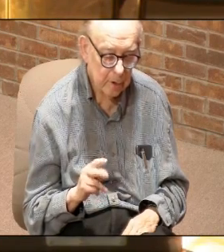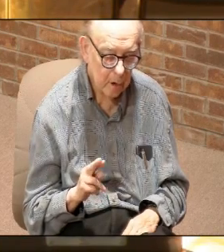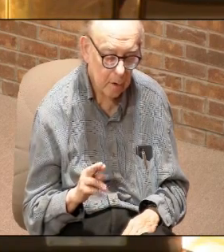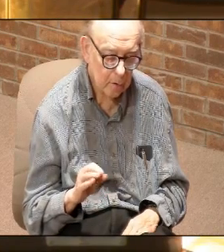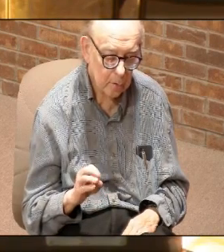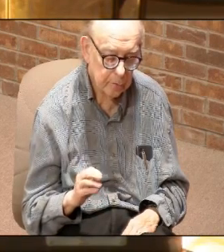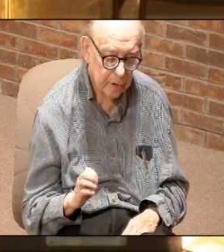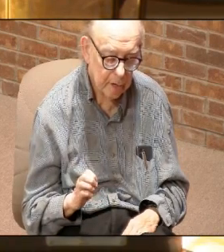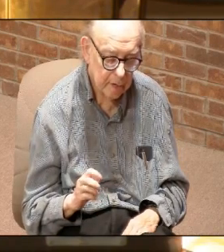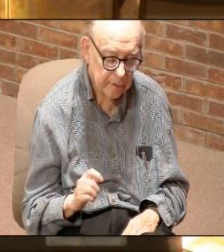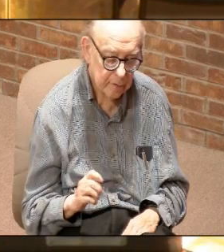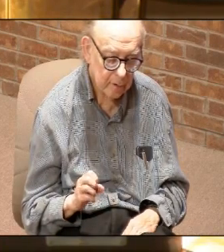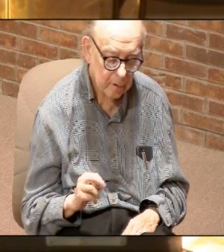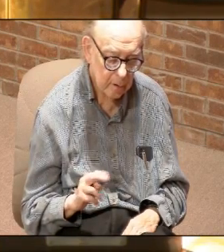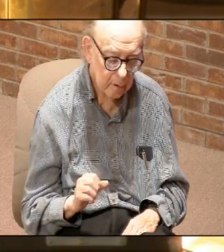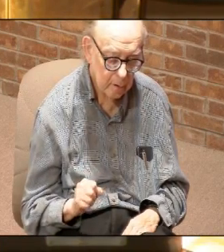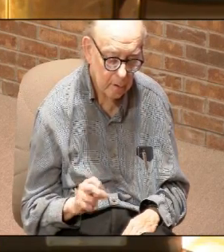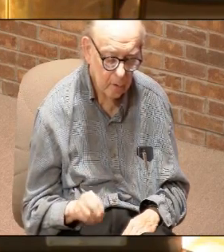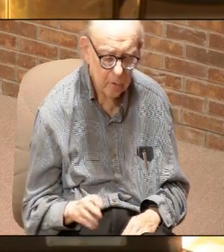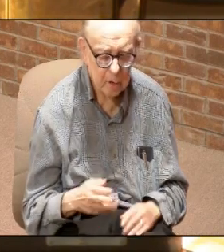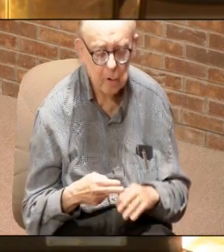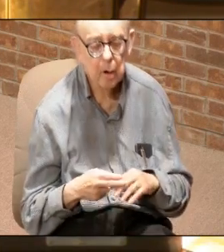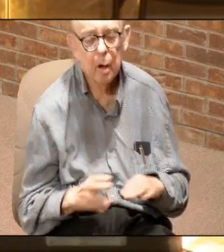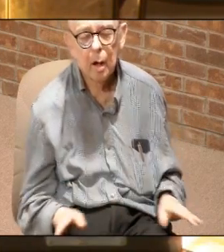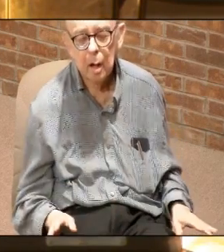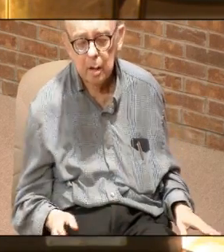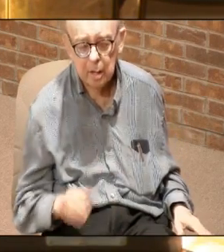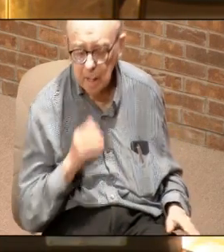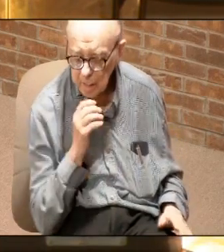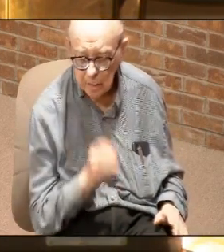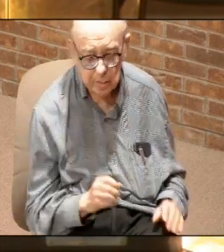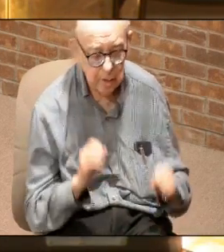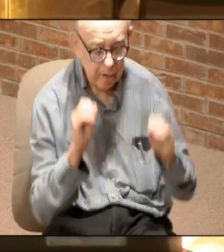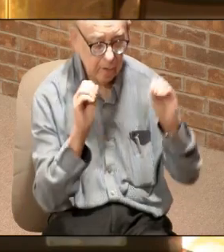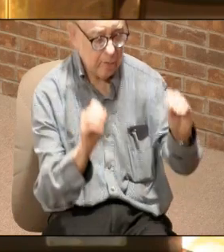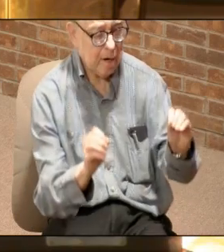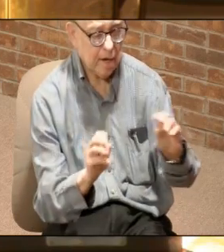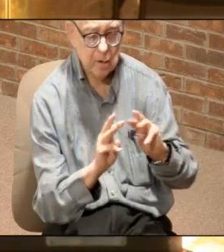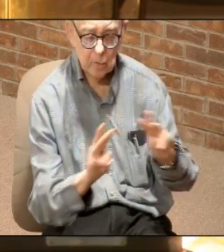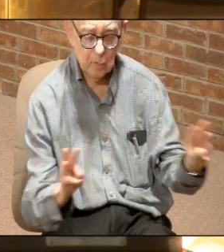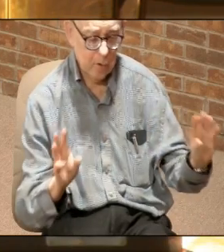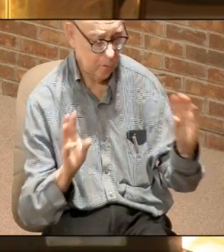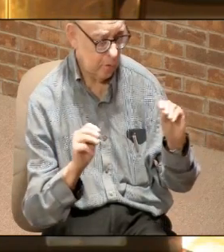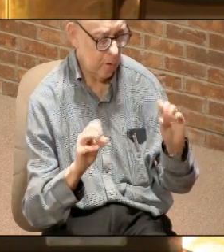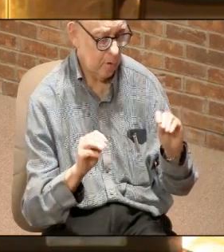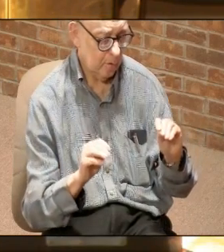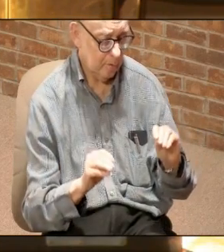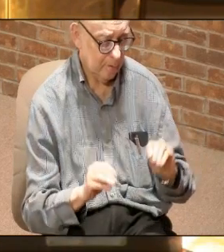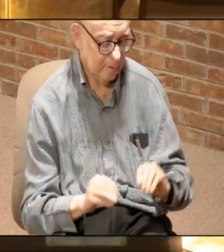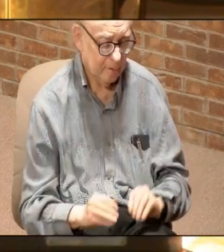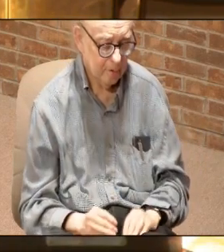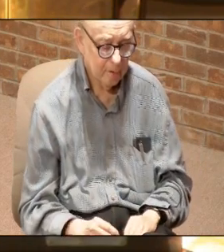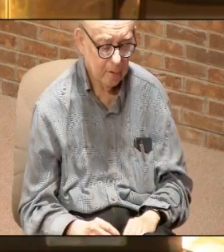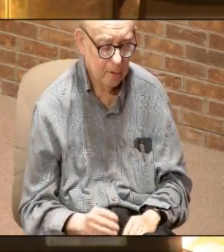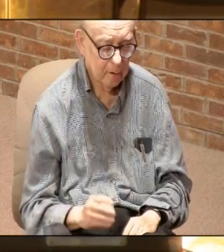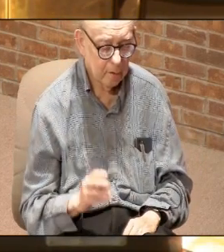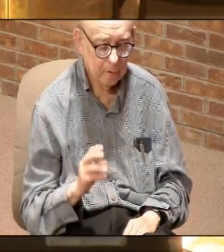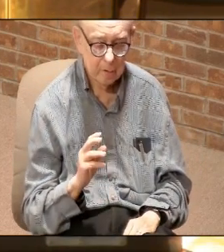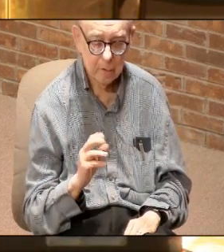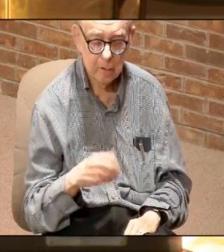Okay? And how heavy those suckers were? You were not hanging one of those on the wall. It